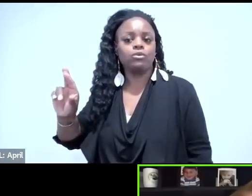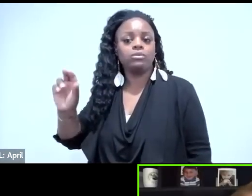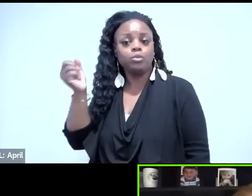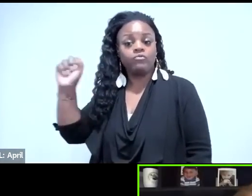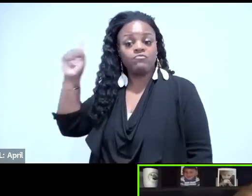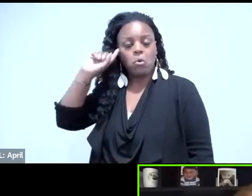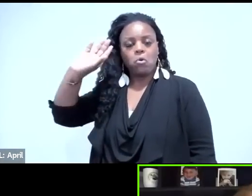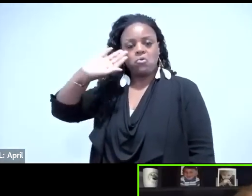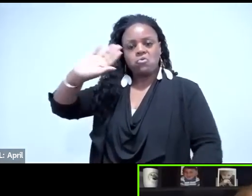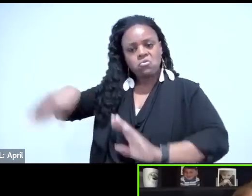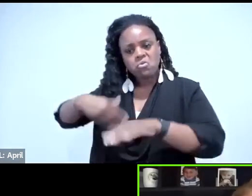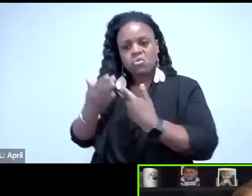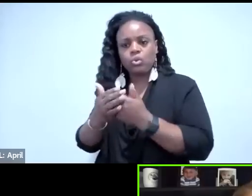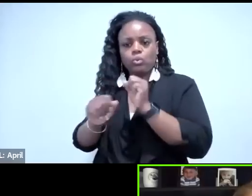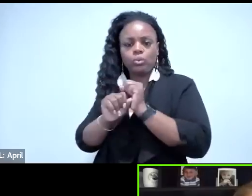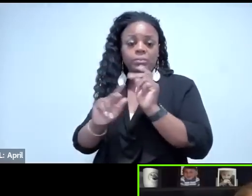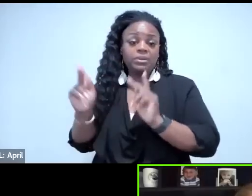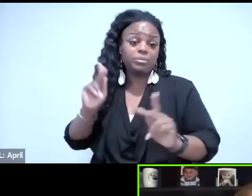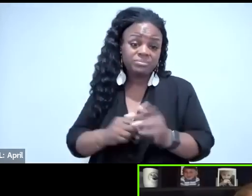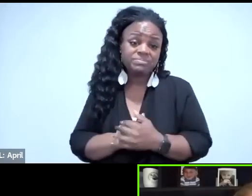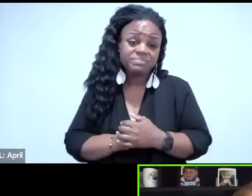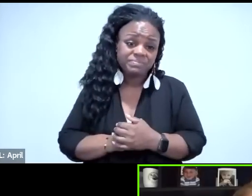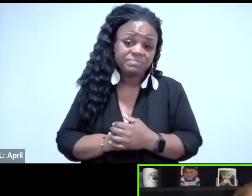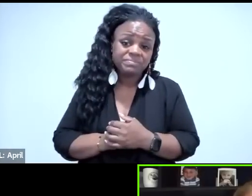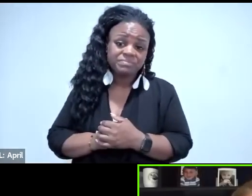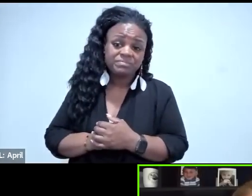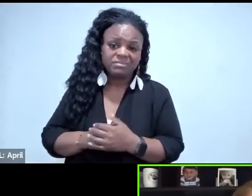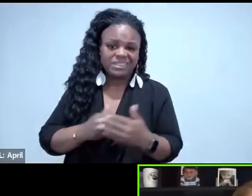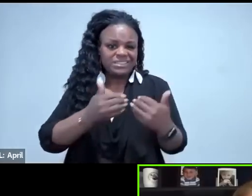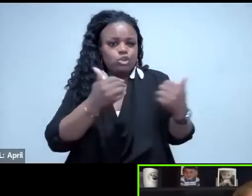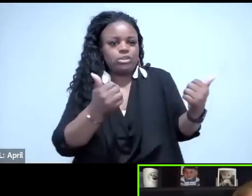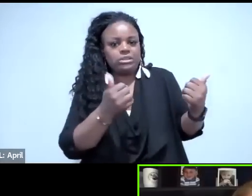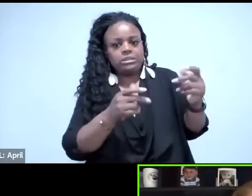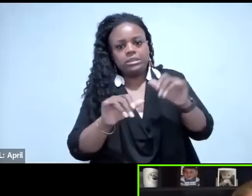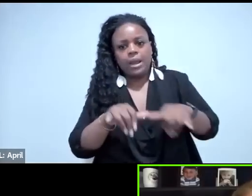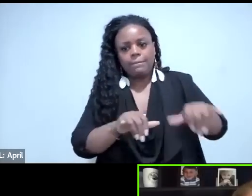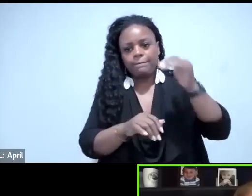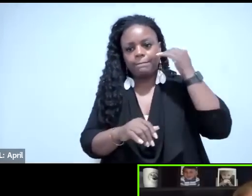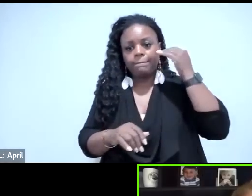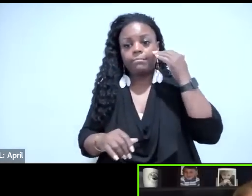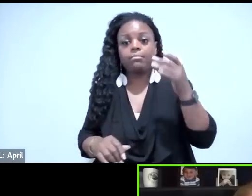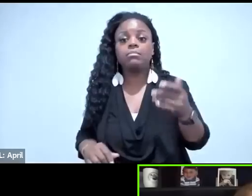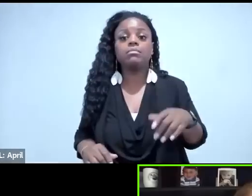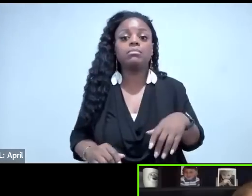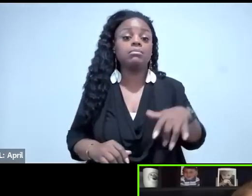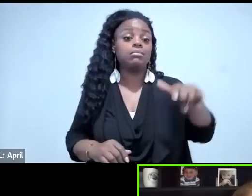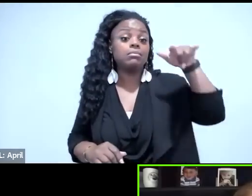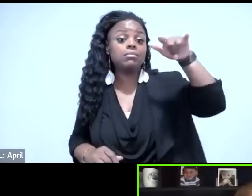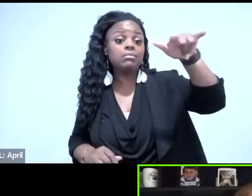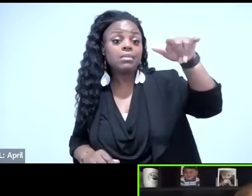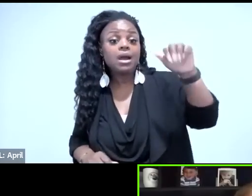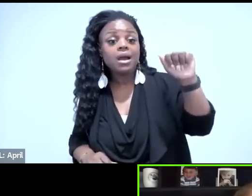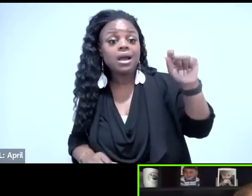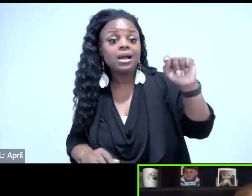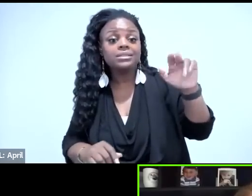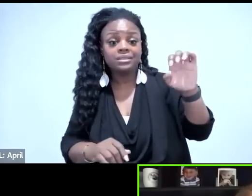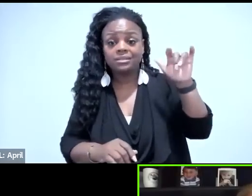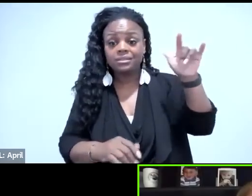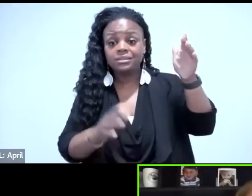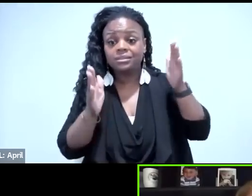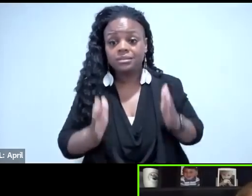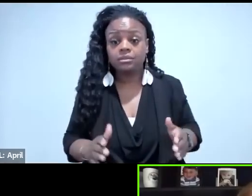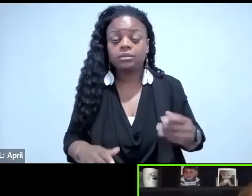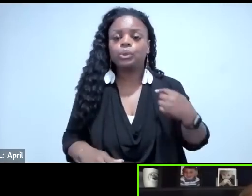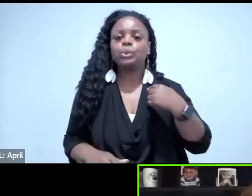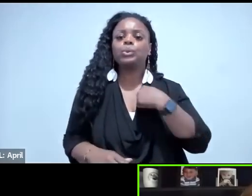flight attendants are out there saying, we are union. We are demanding of our management to come to us and come to our terms. We are setting the